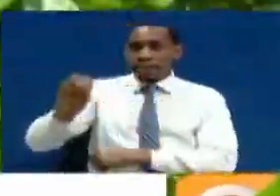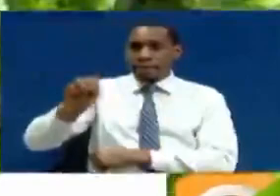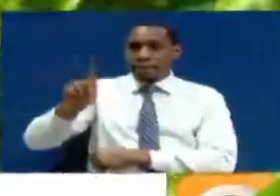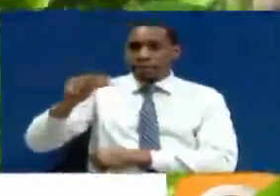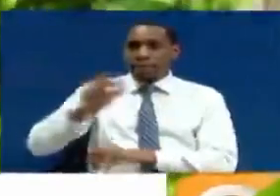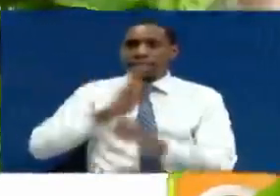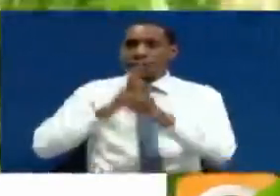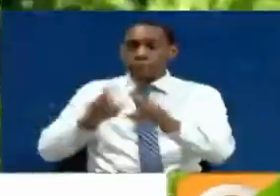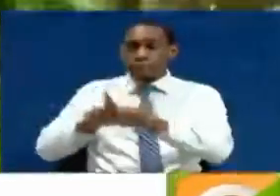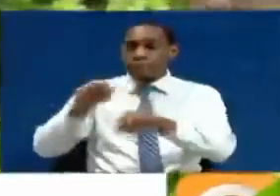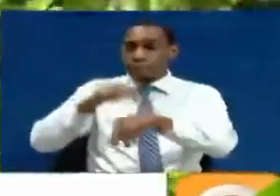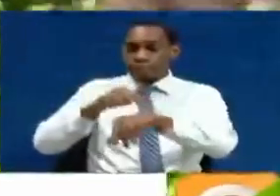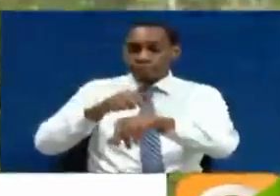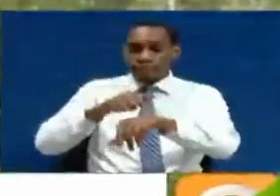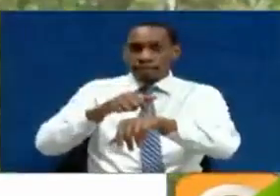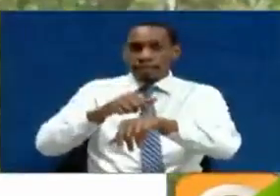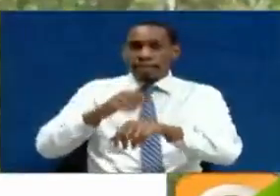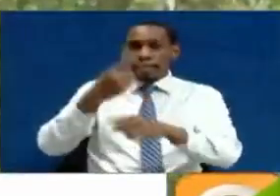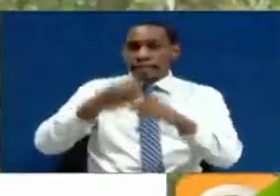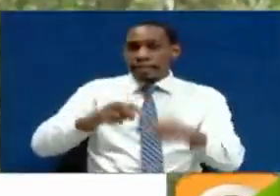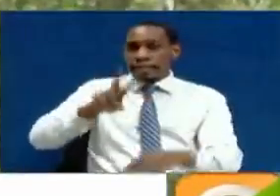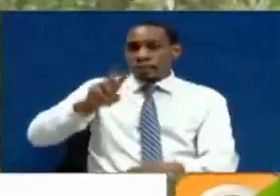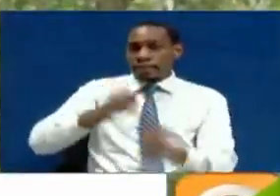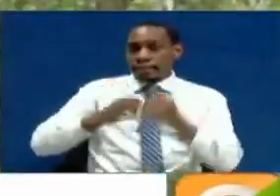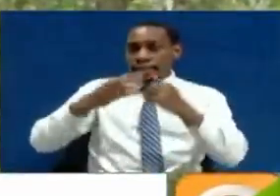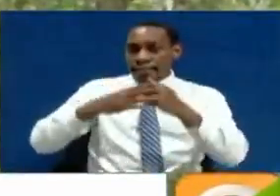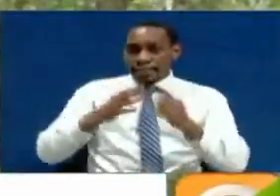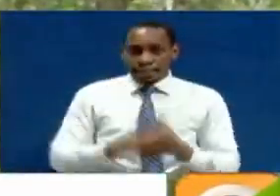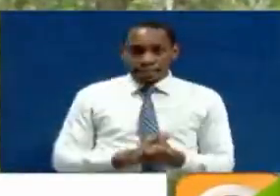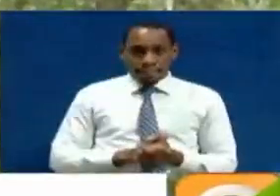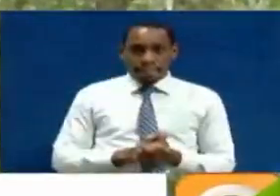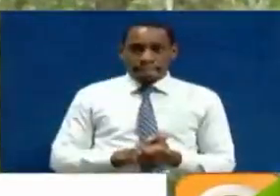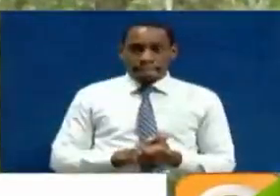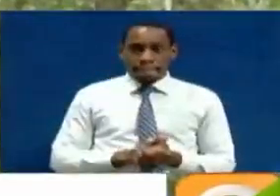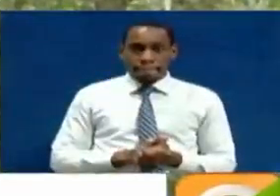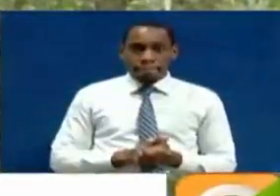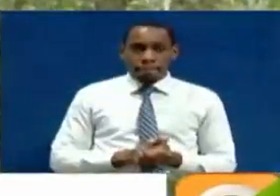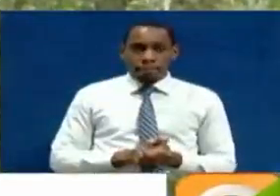million kgs recorded during the same period in 2019.